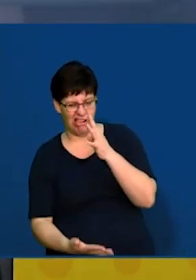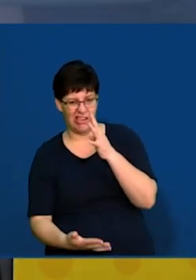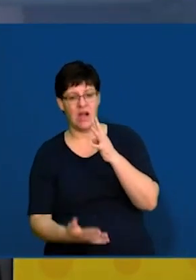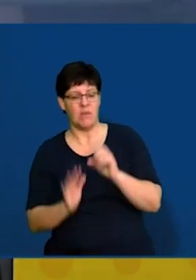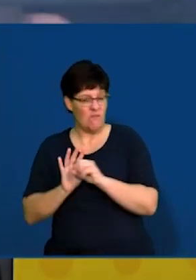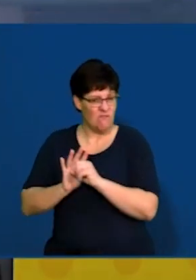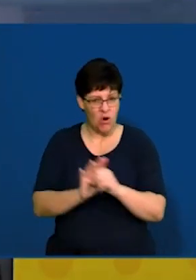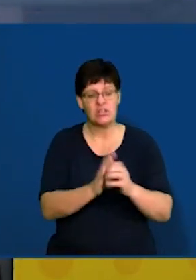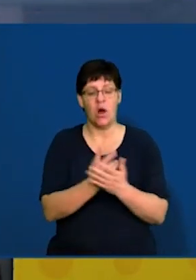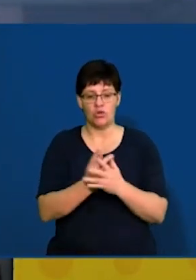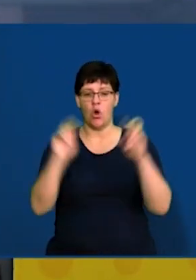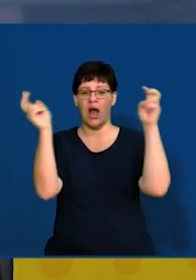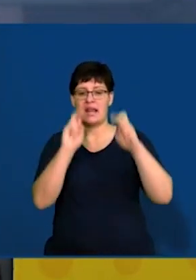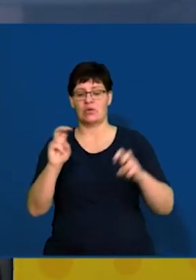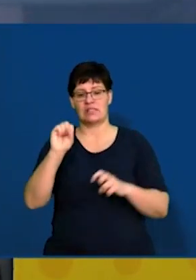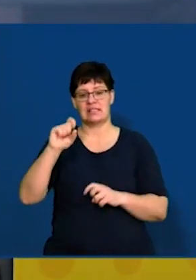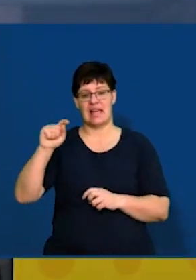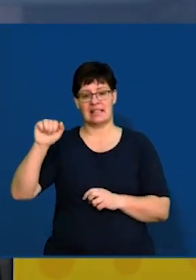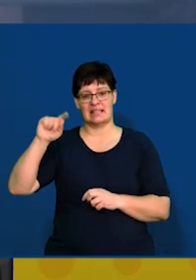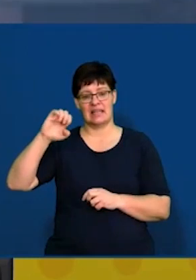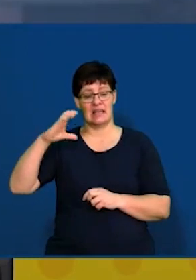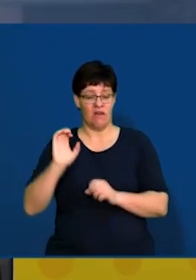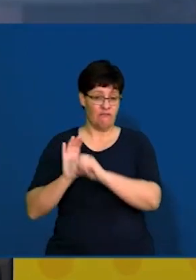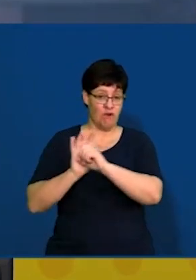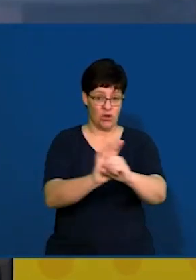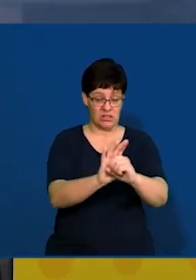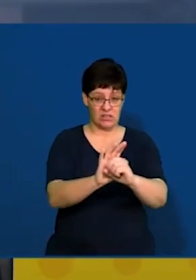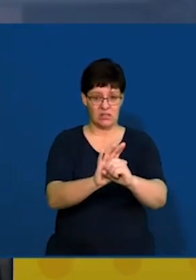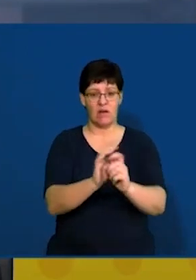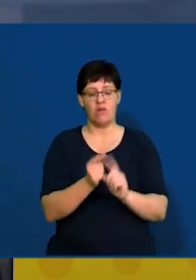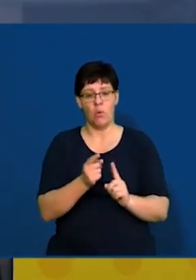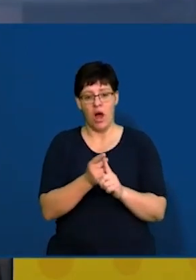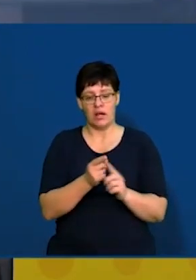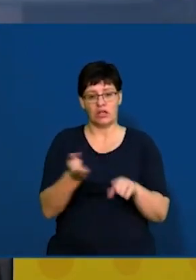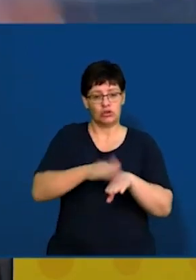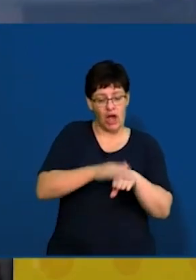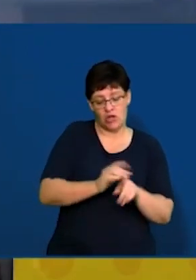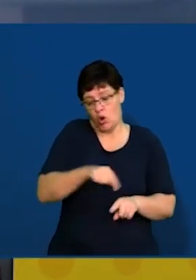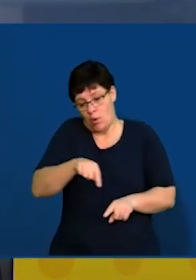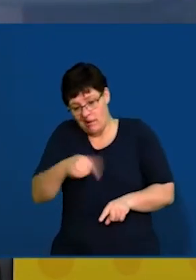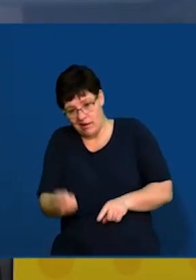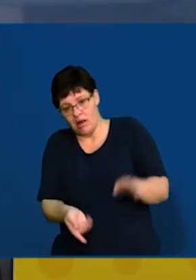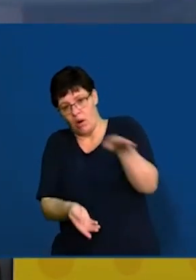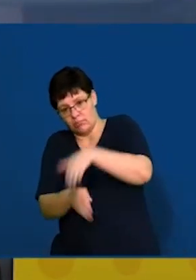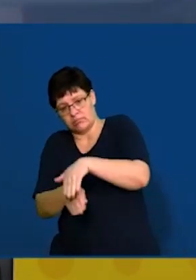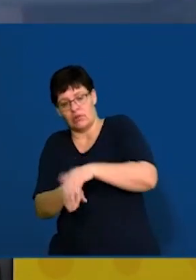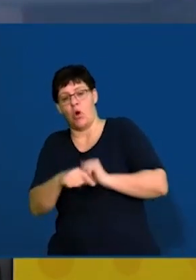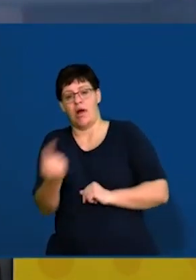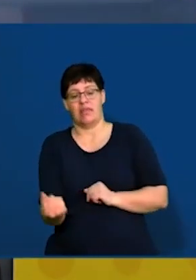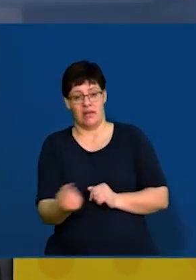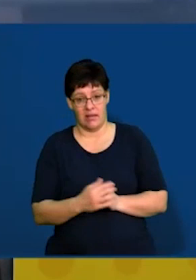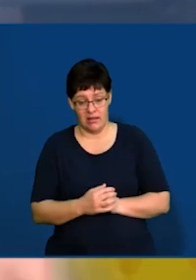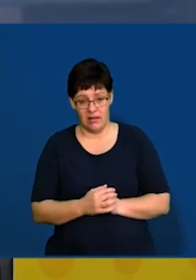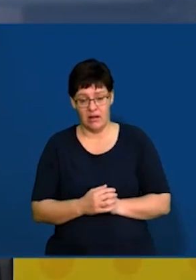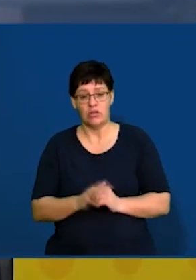even electrostatics, we talk about, electrostatic force exerted by one point charge on another. It's all about the forces. So forces